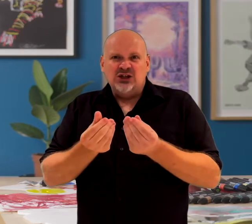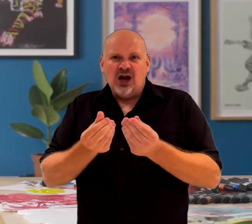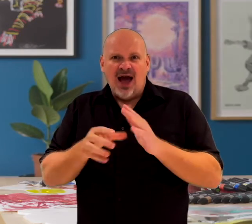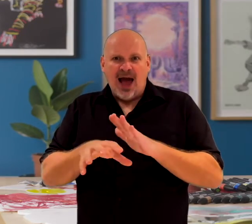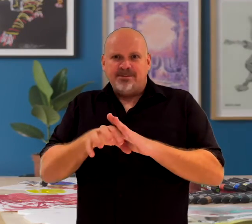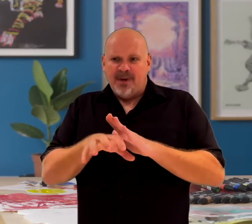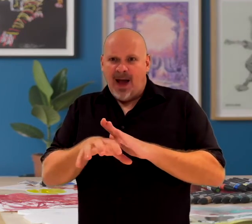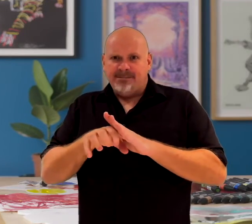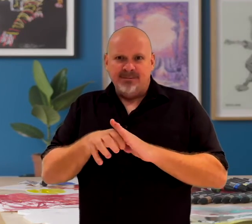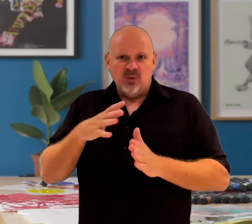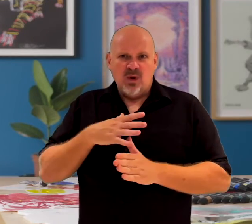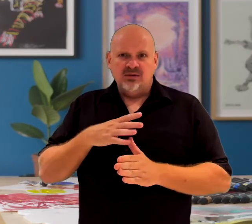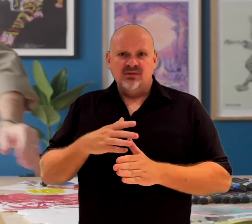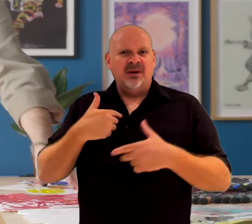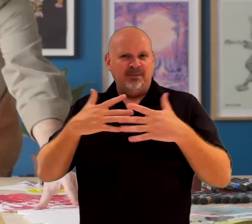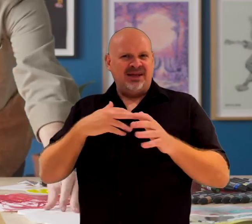If you want to get the textures,